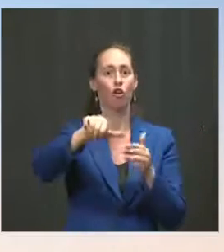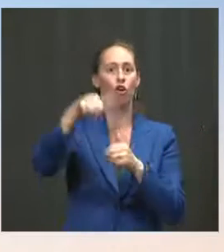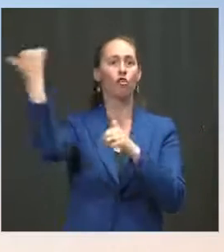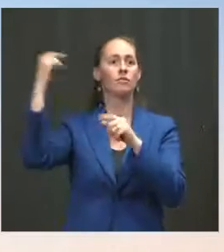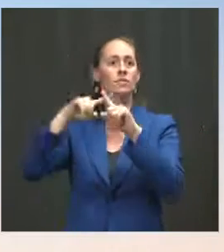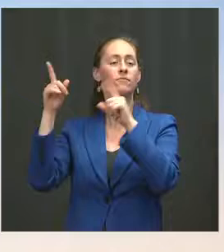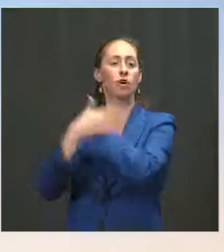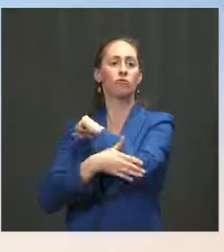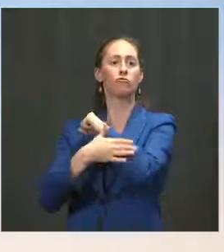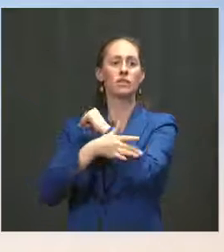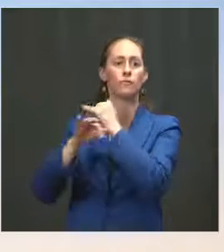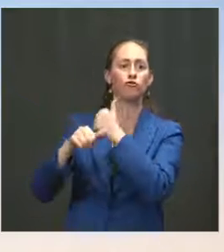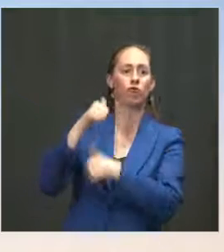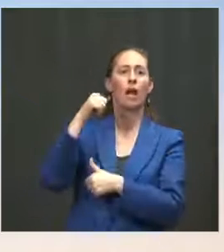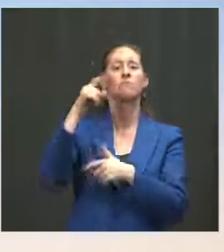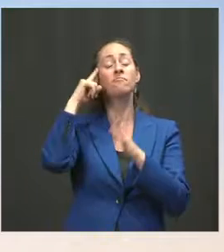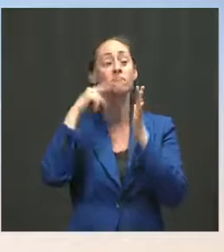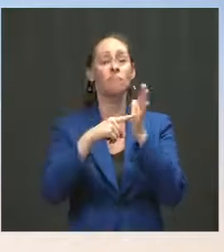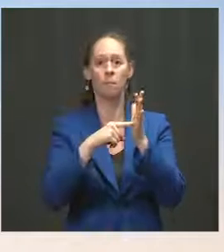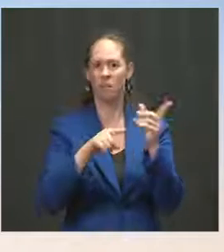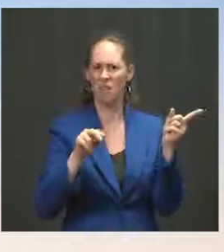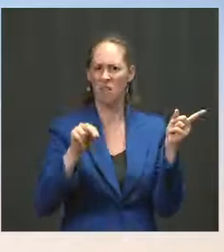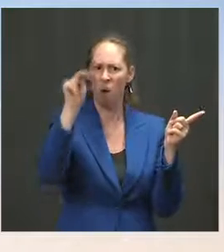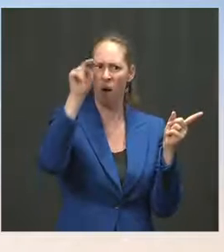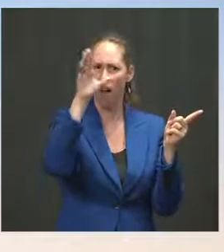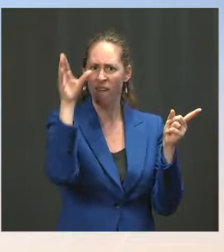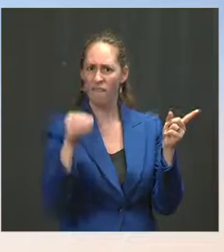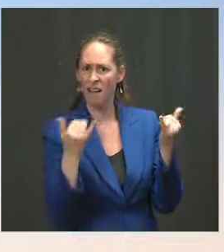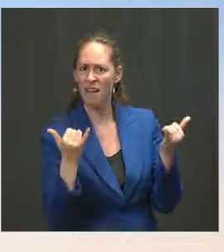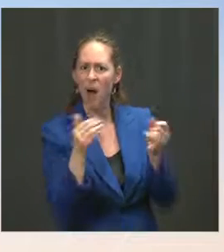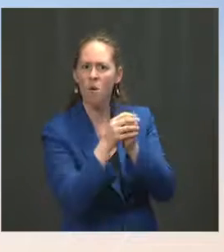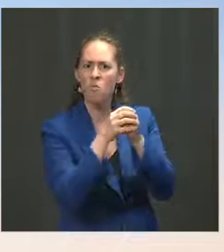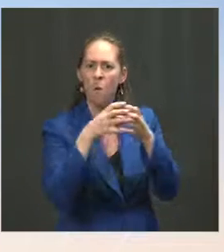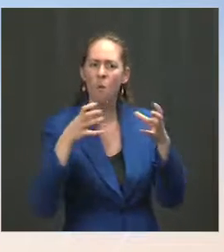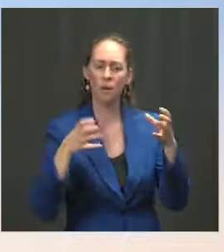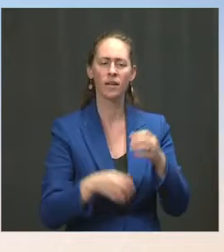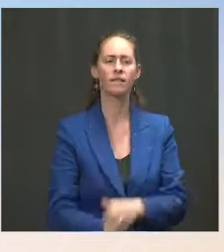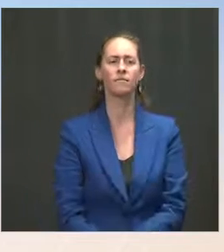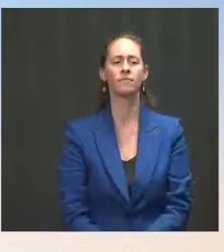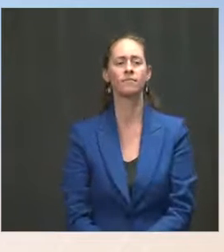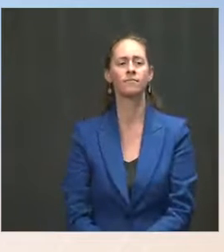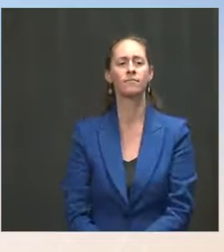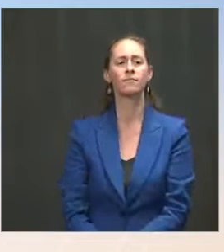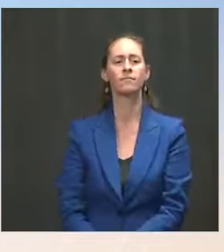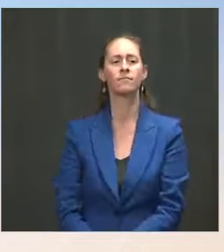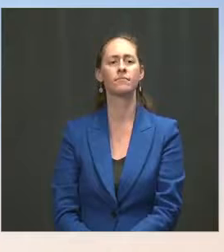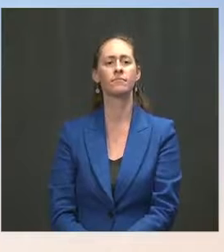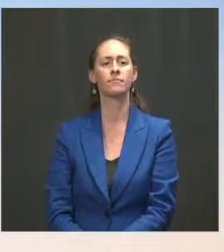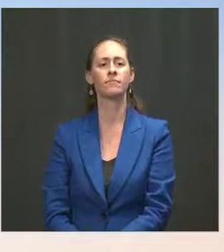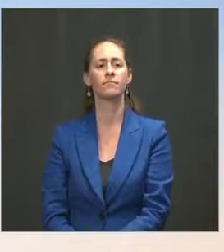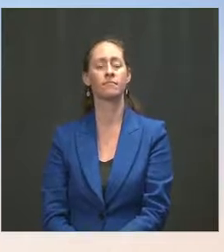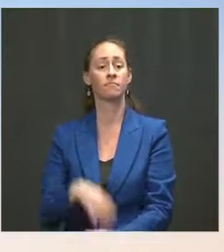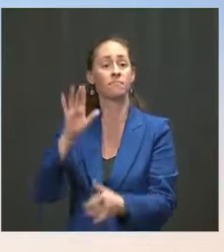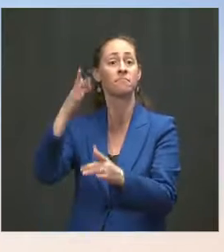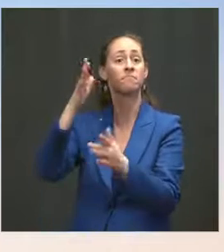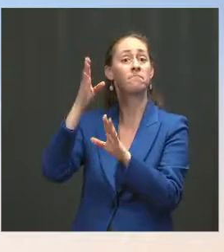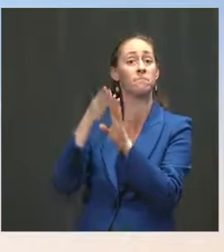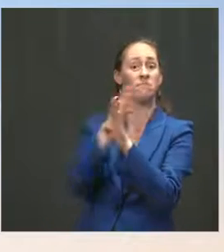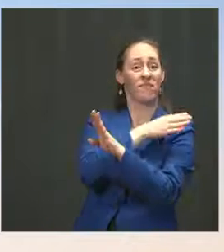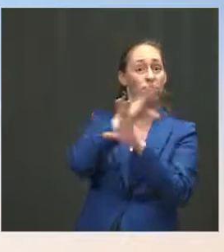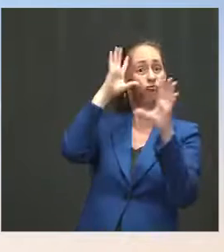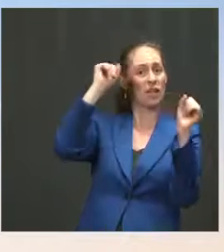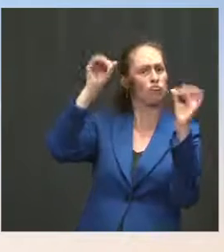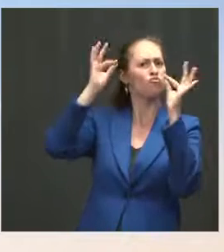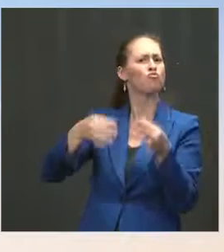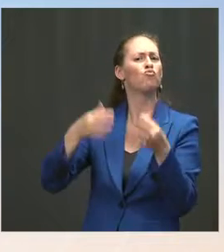Africa and others. 3, because of the timeline that was set by the prior administration of May 1st, if we had left our troops there, the